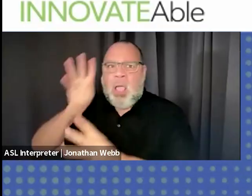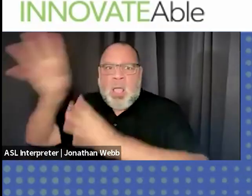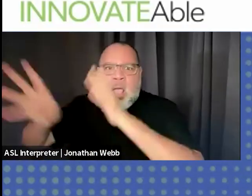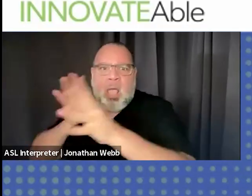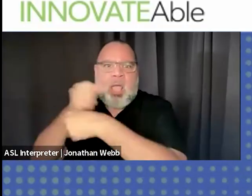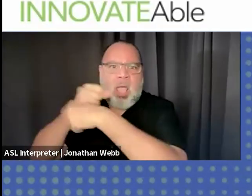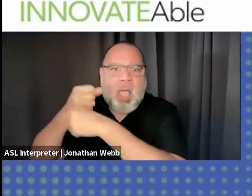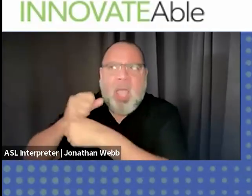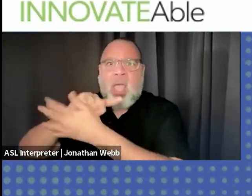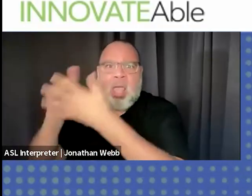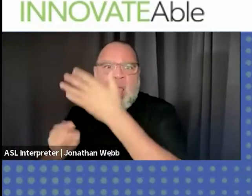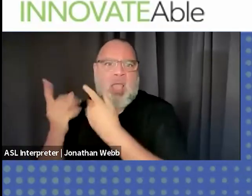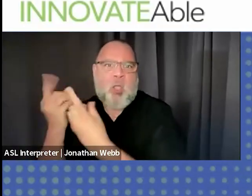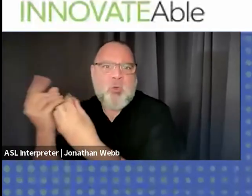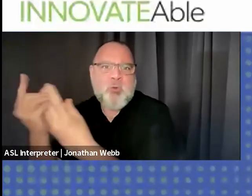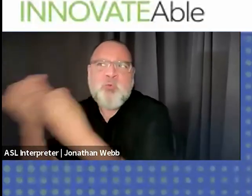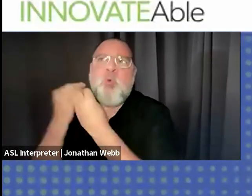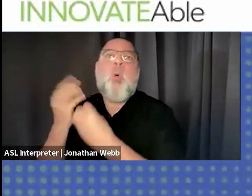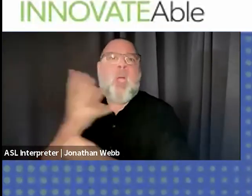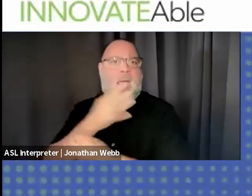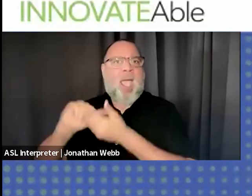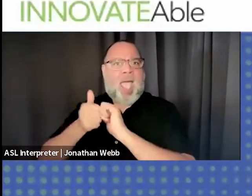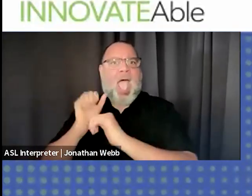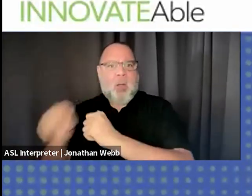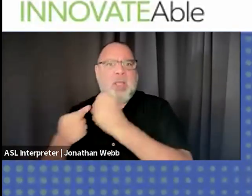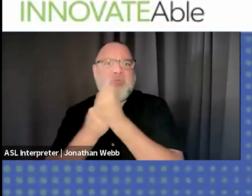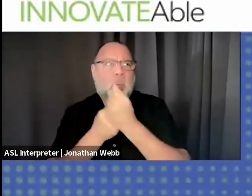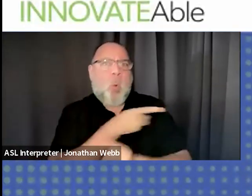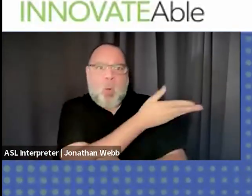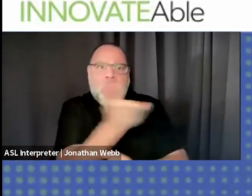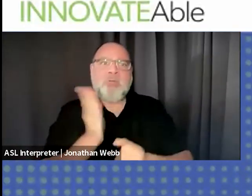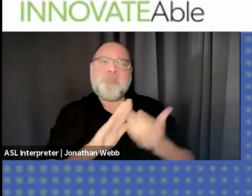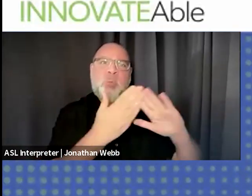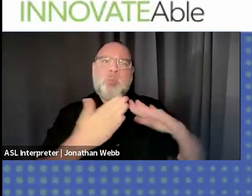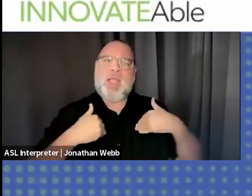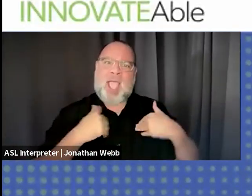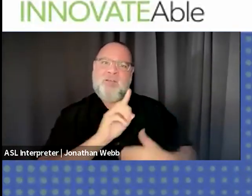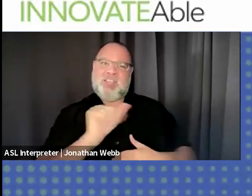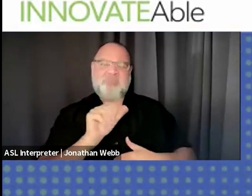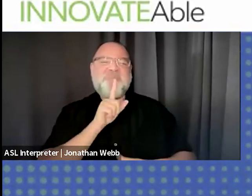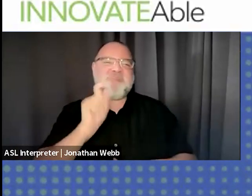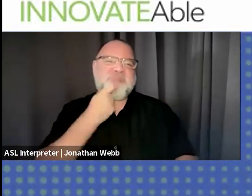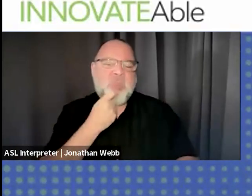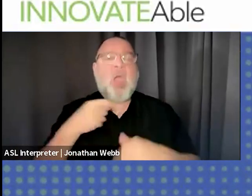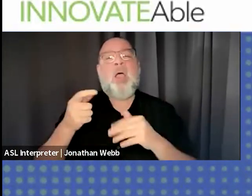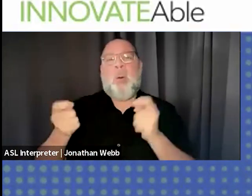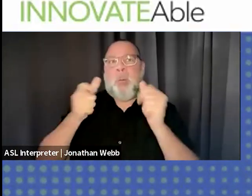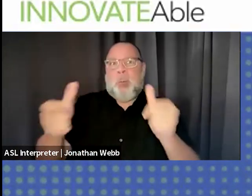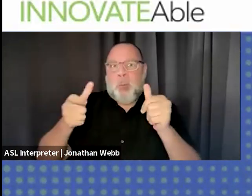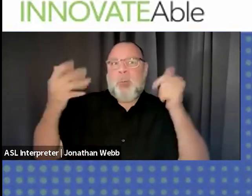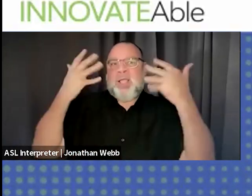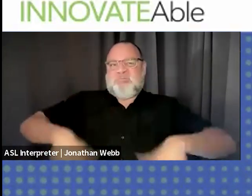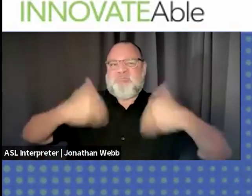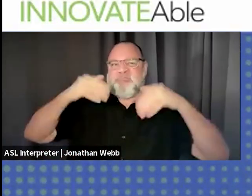coming now down the line for people with disabilities. It's very exciting to be part of that. Quick visual description of me. I